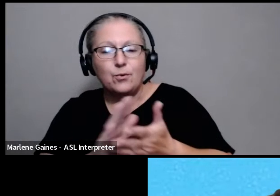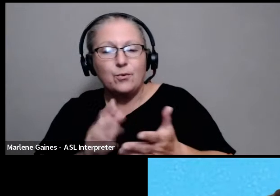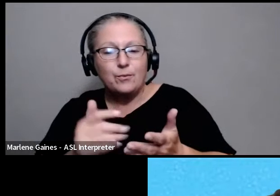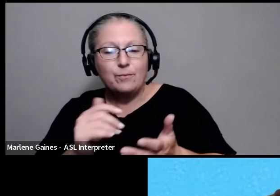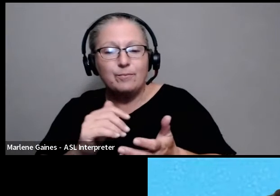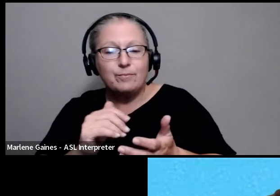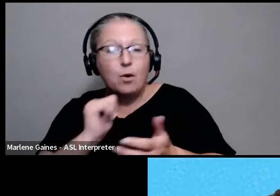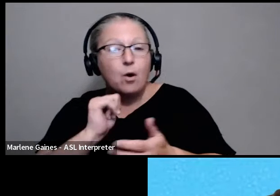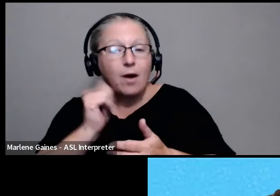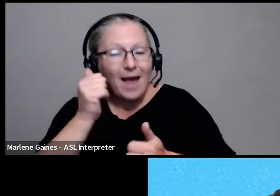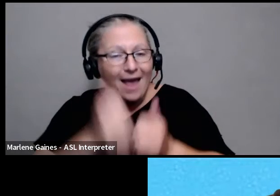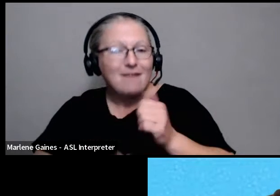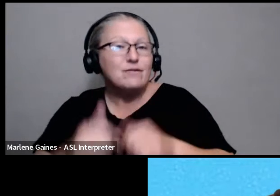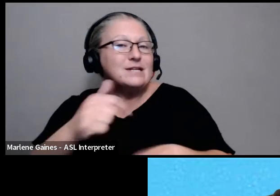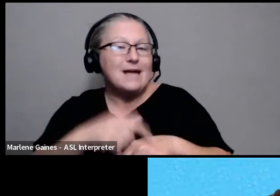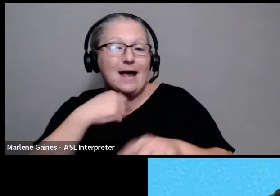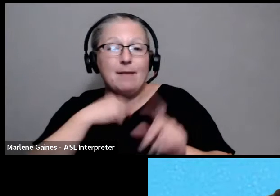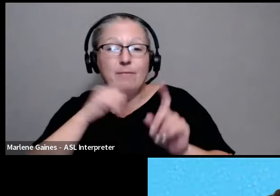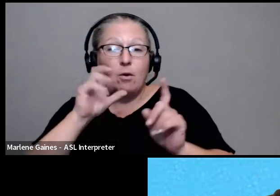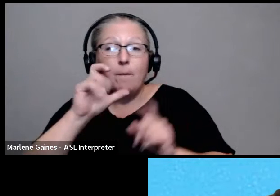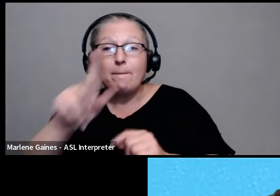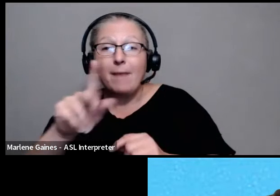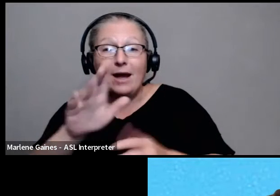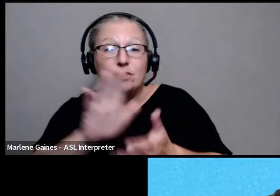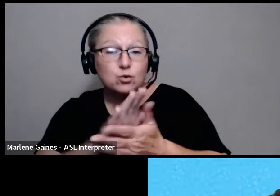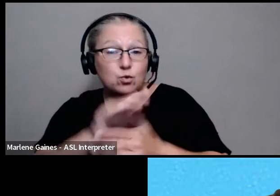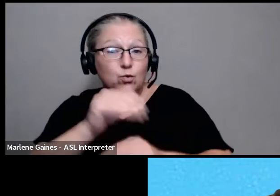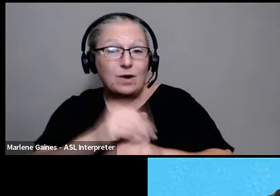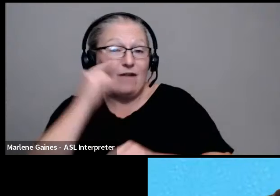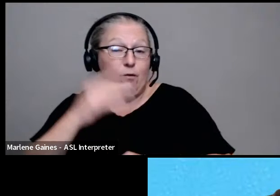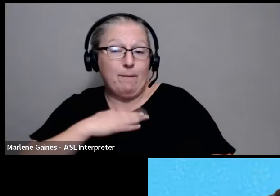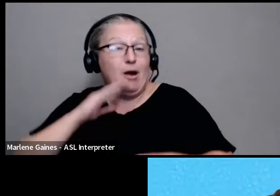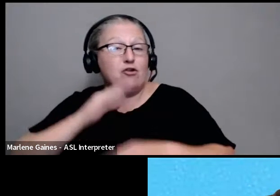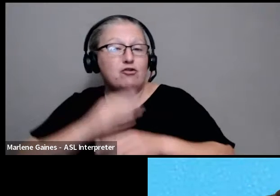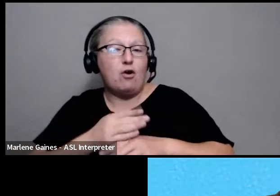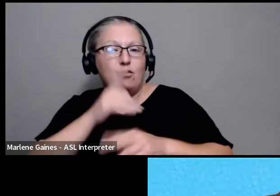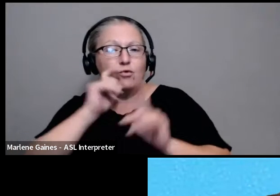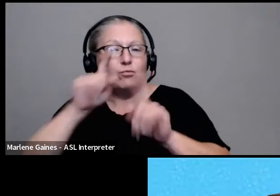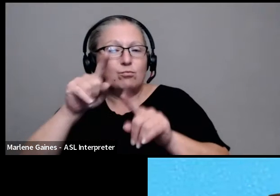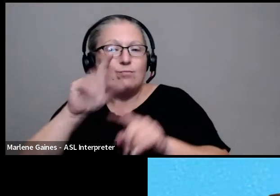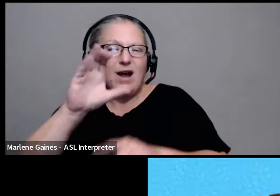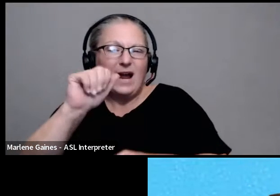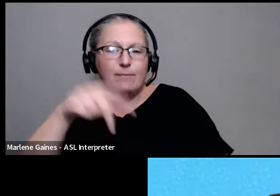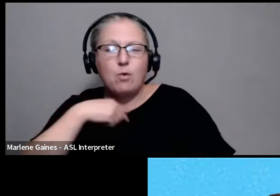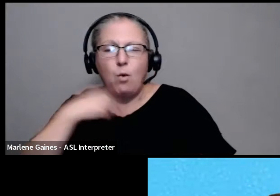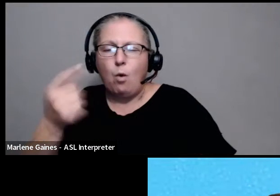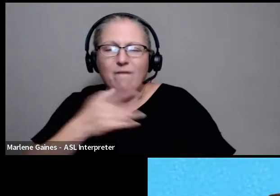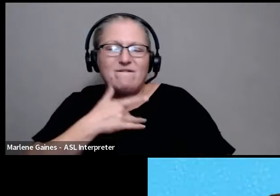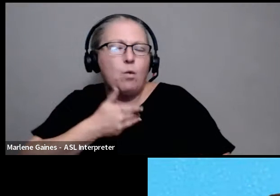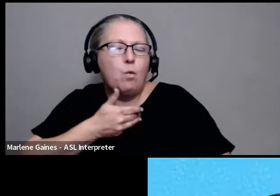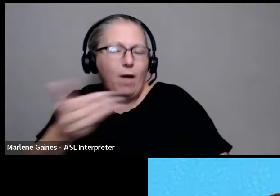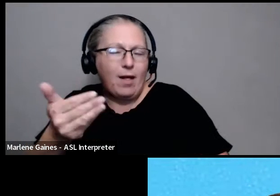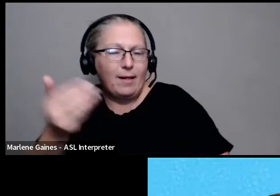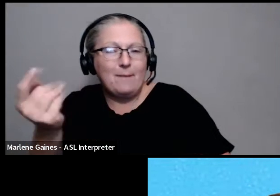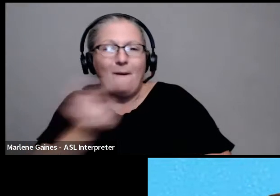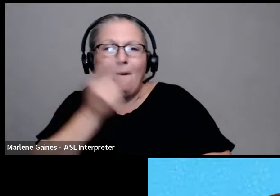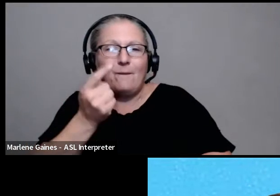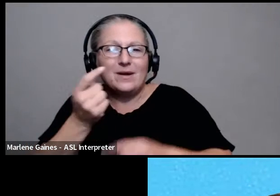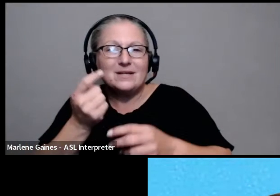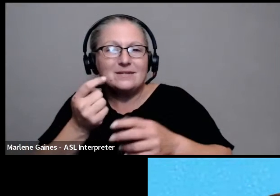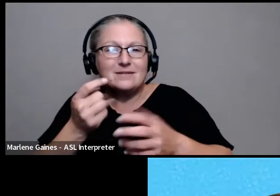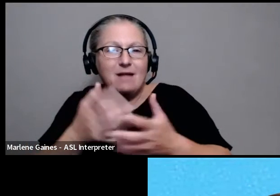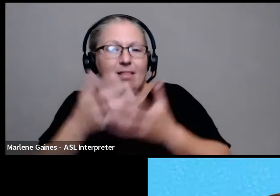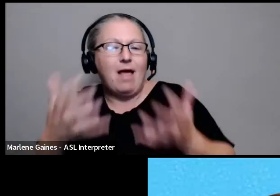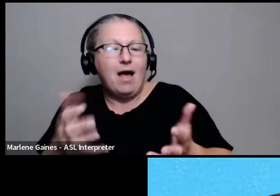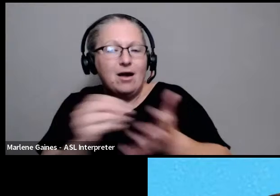all the time, every time I attend a back to school night for my daughters that attended Cappuccino, I always felt very welcome. And we always had a lot of student